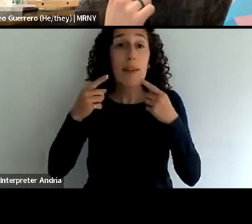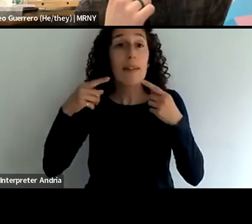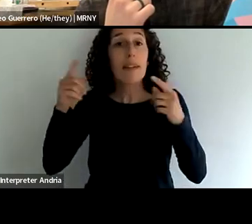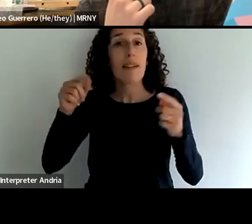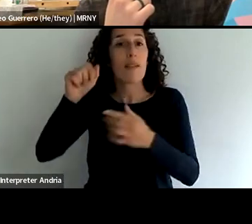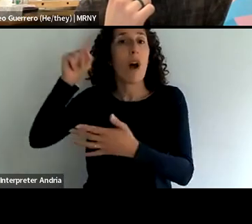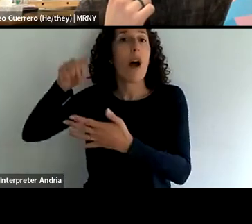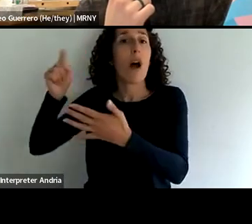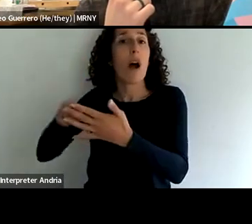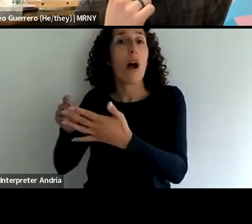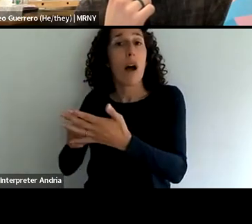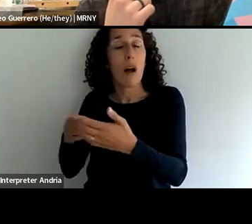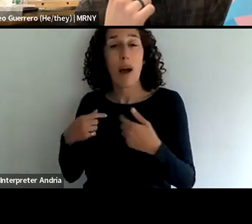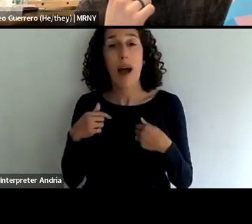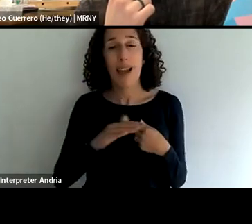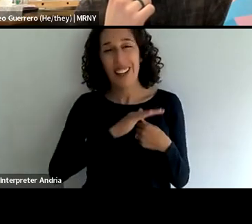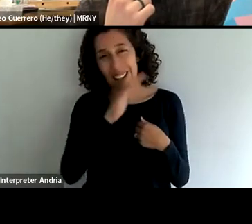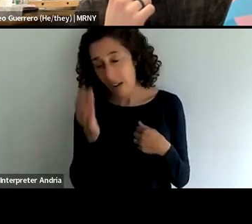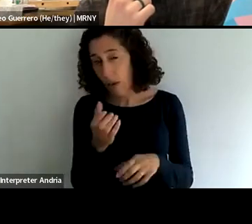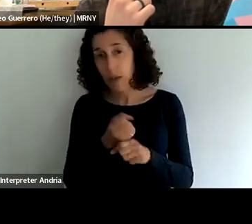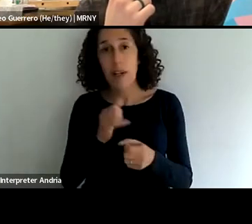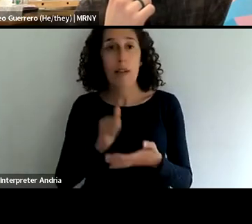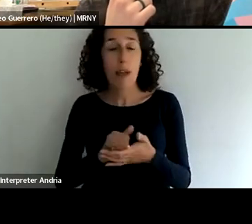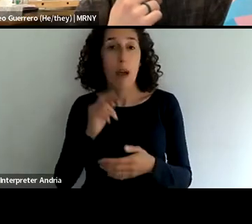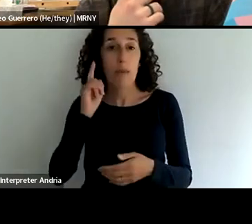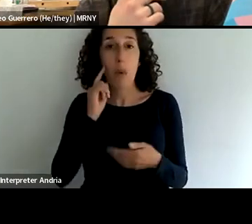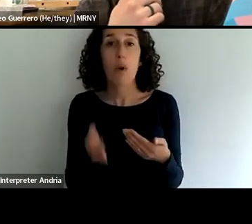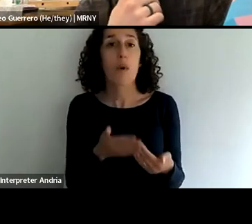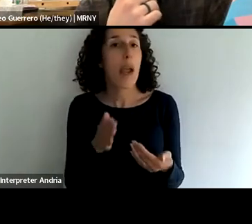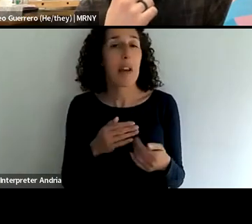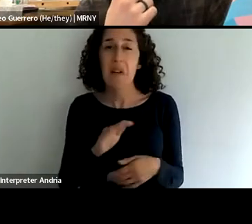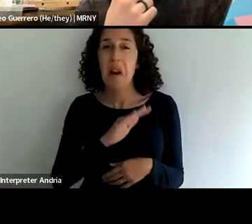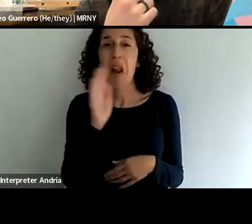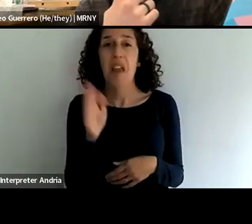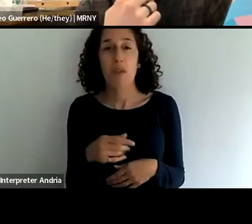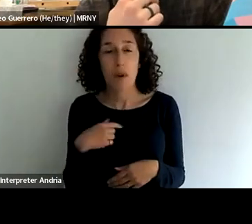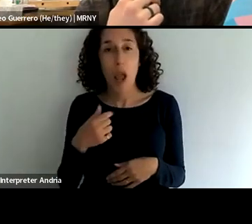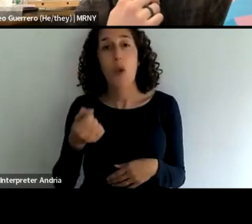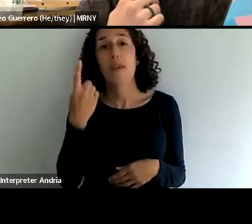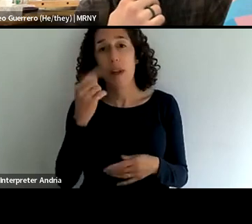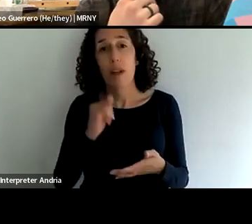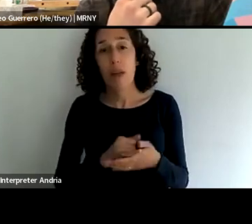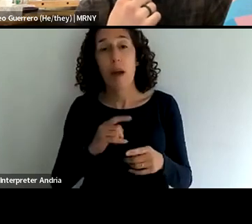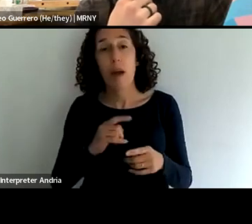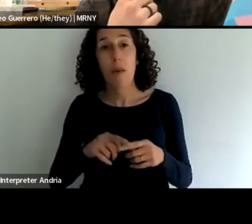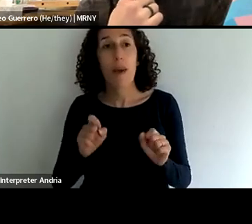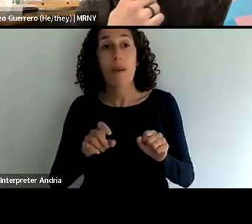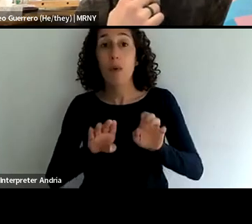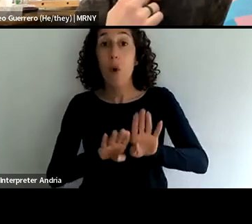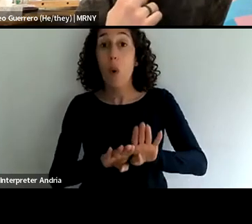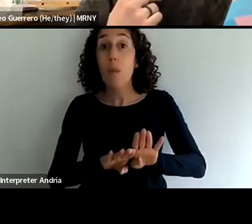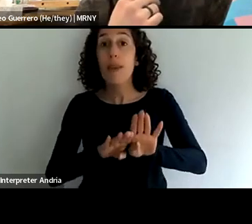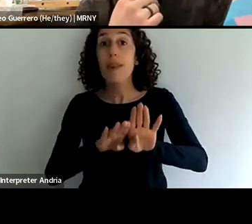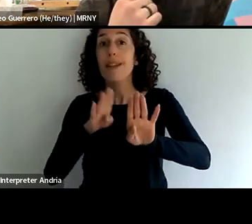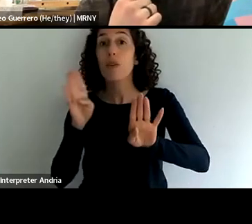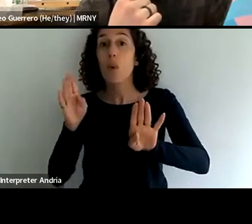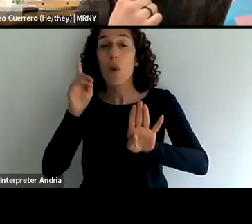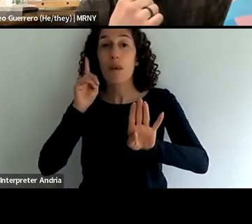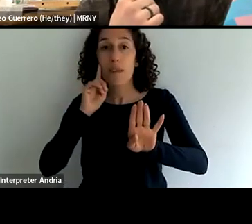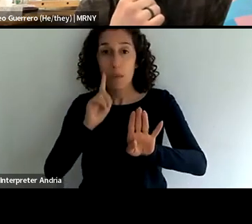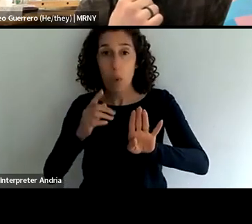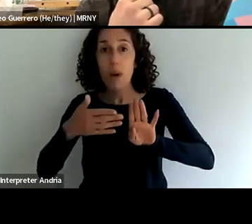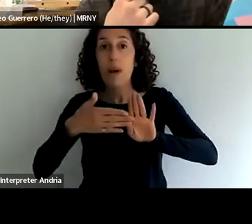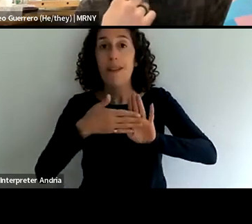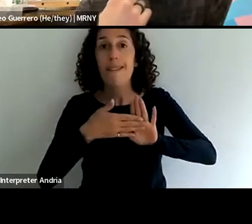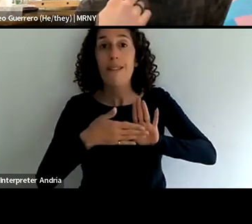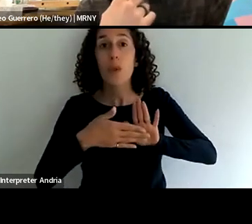I never take it for granted. But that also means that we need to open the doors for other people coming behind us. We also need to